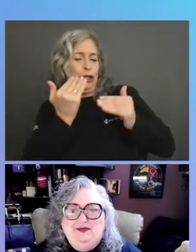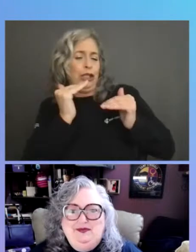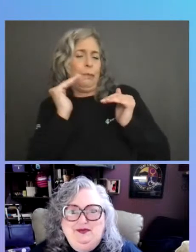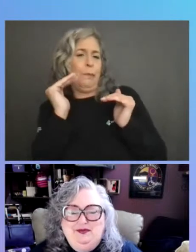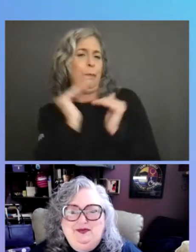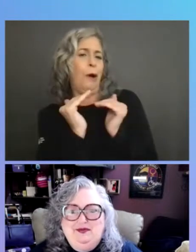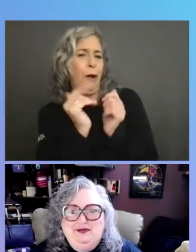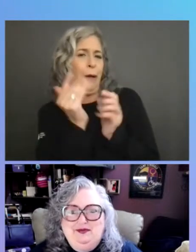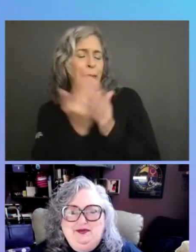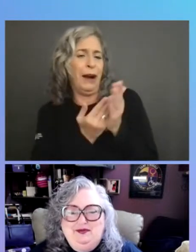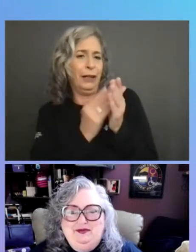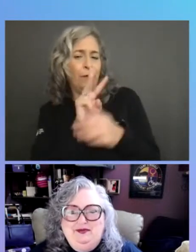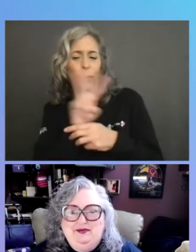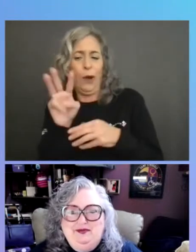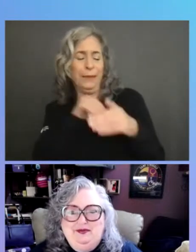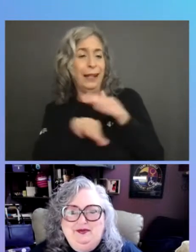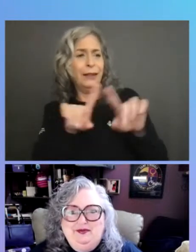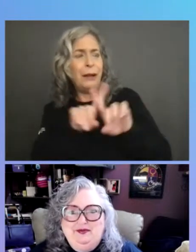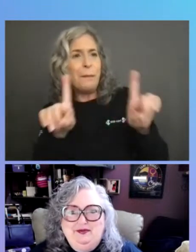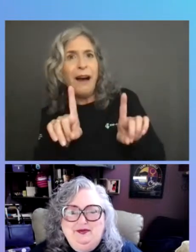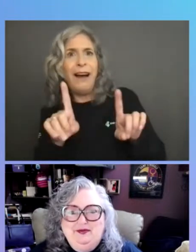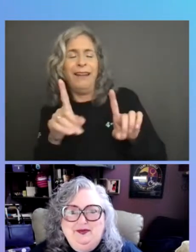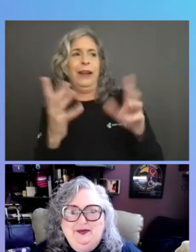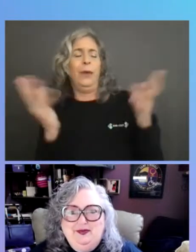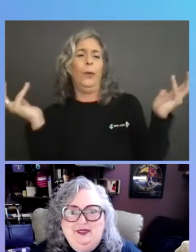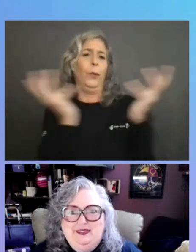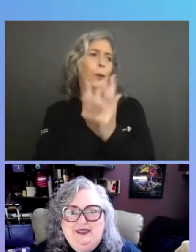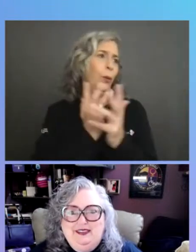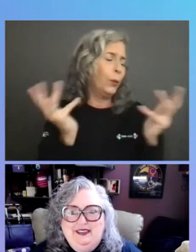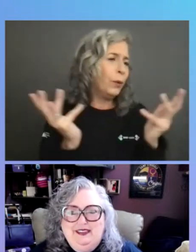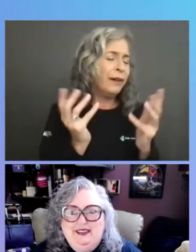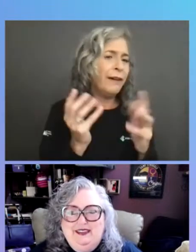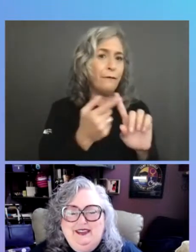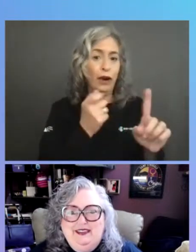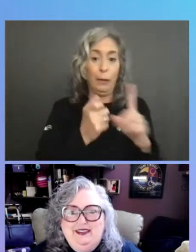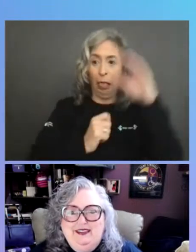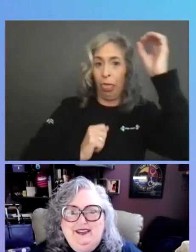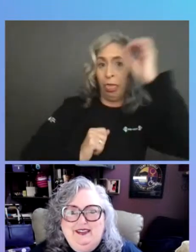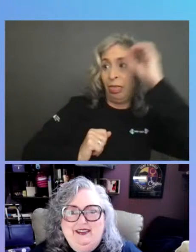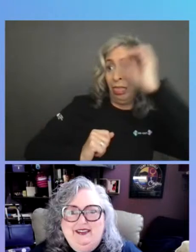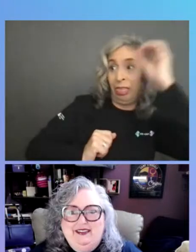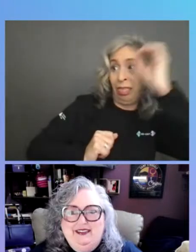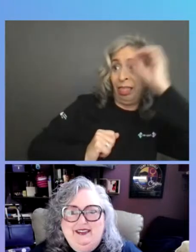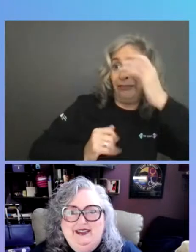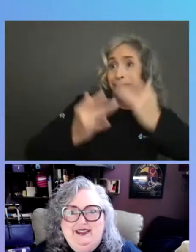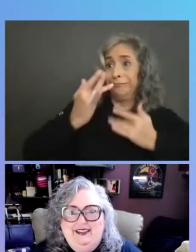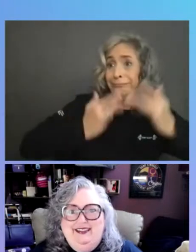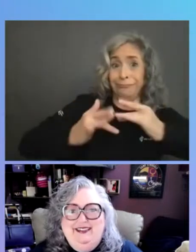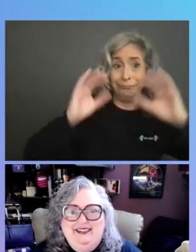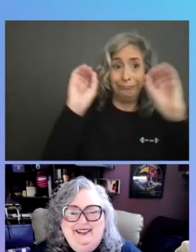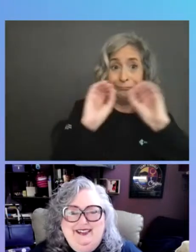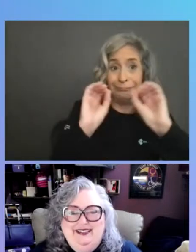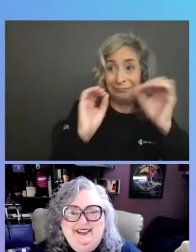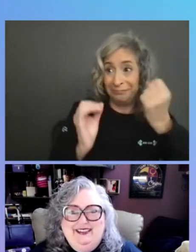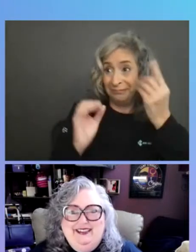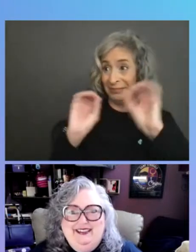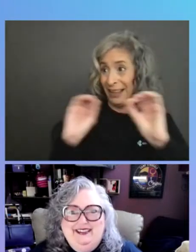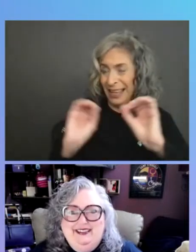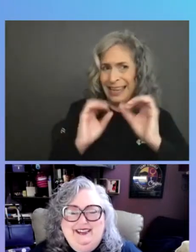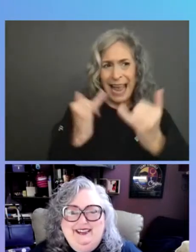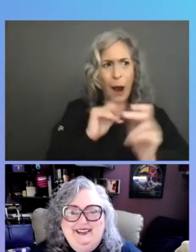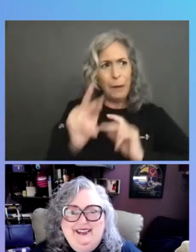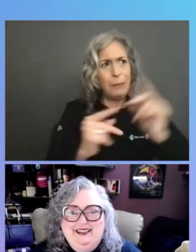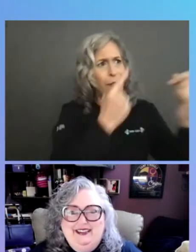of web accessibility, but to come from absolute lack of knowledge to people asking